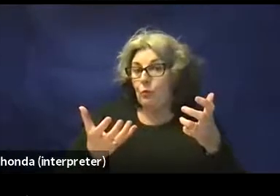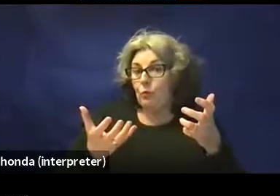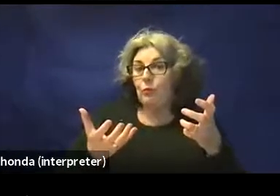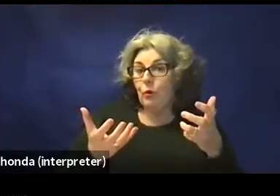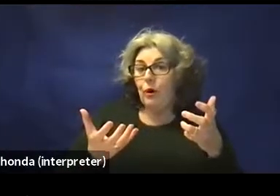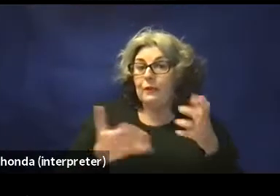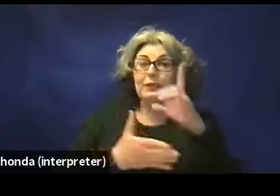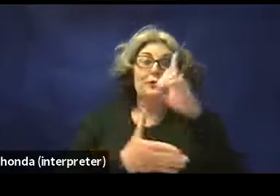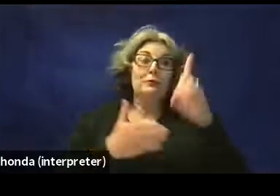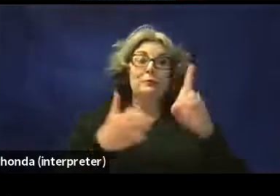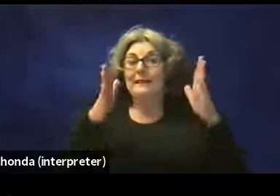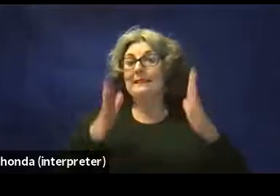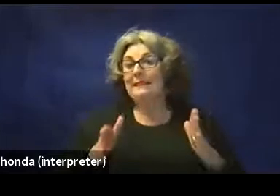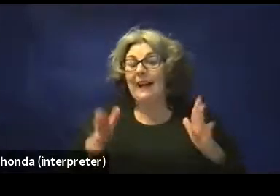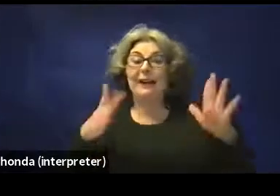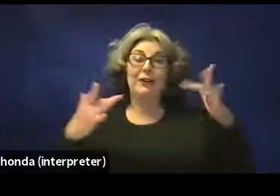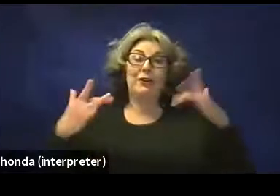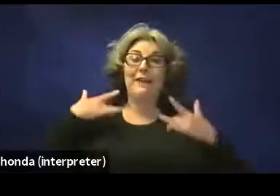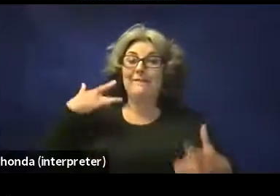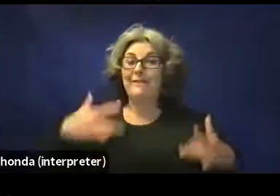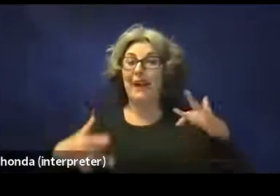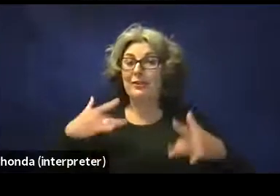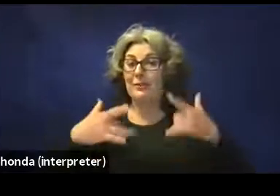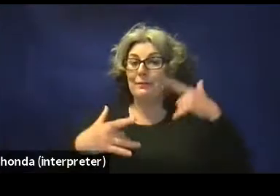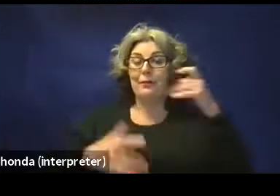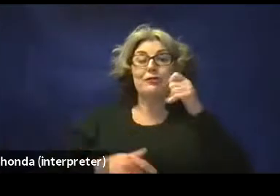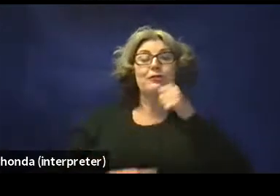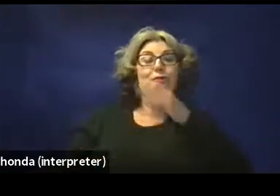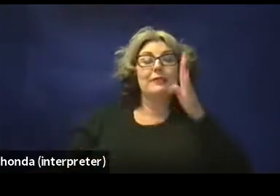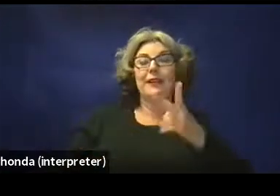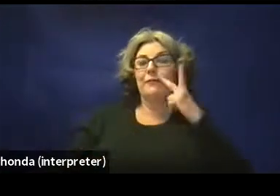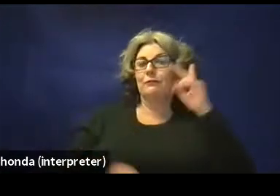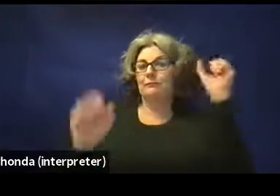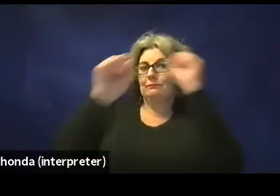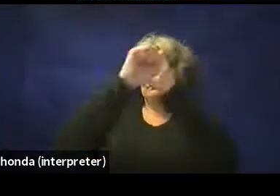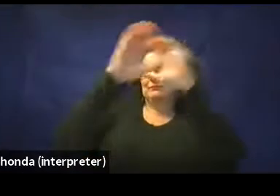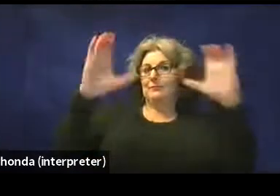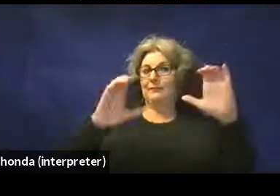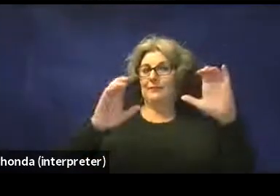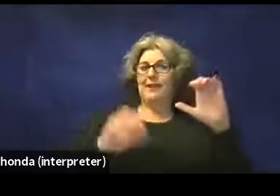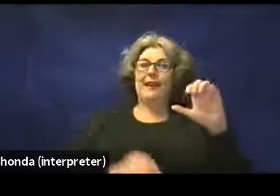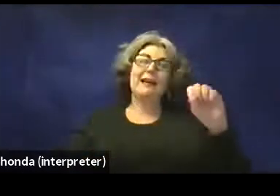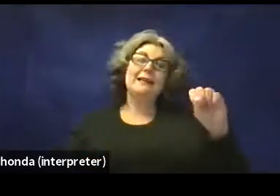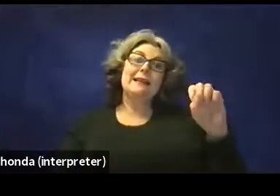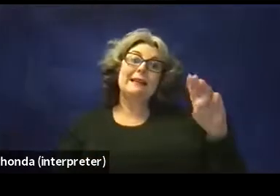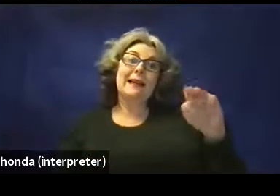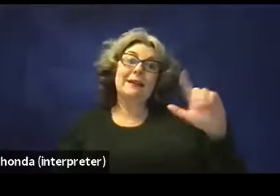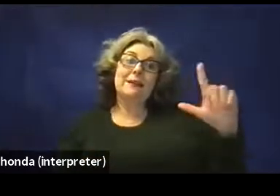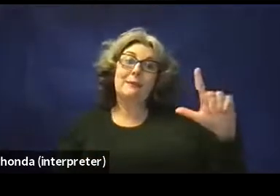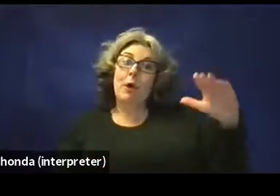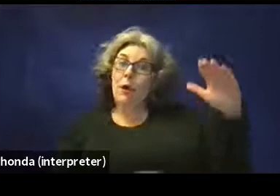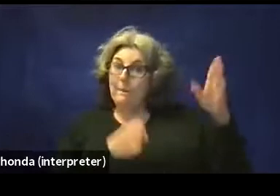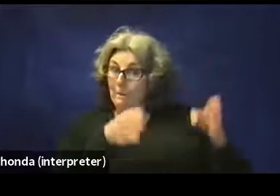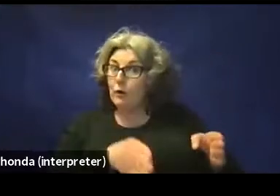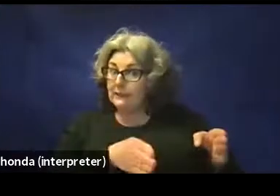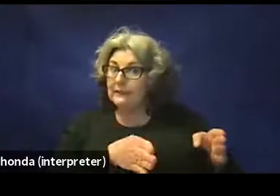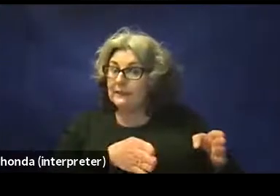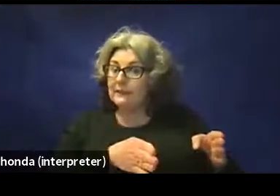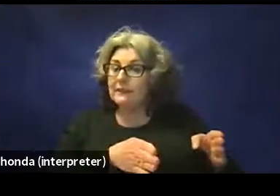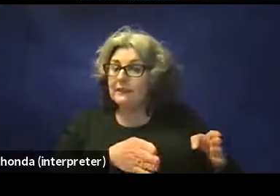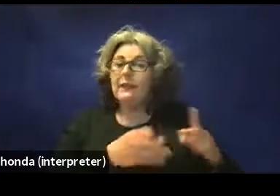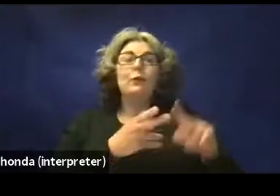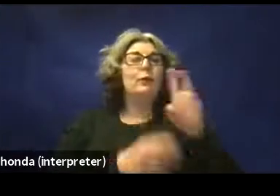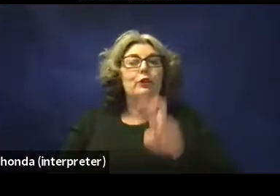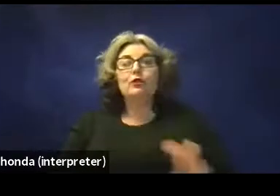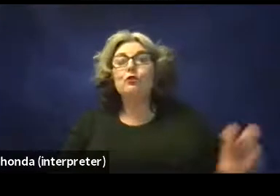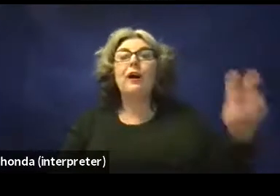a designer in fashion, because she never could see herself as a small person. And we were able to,